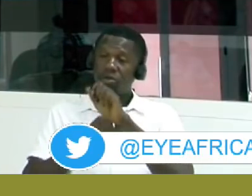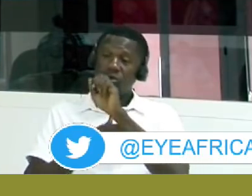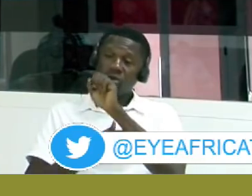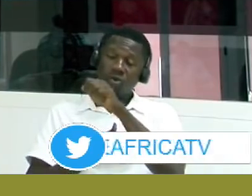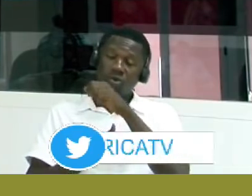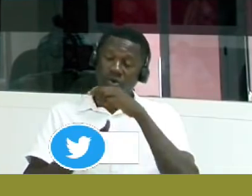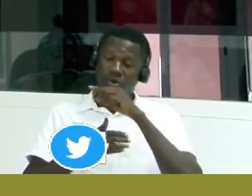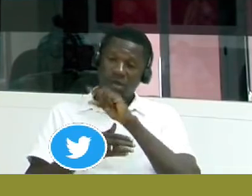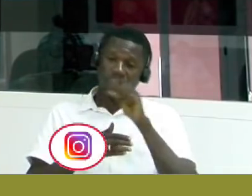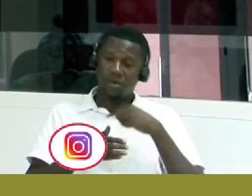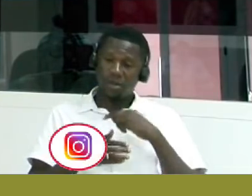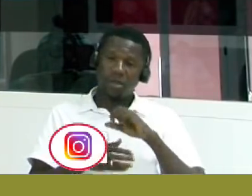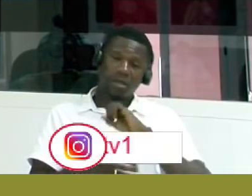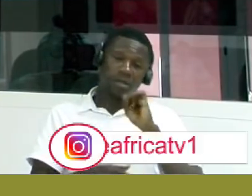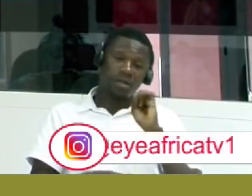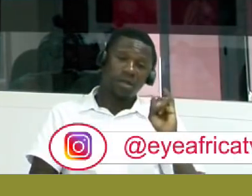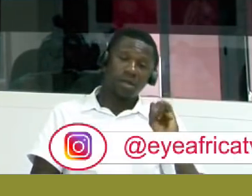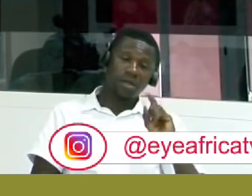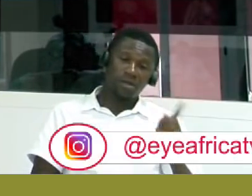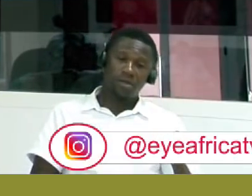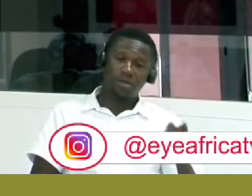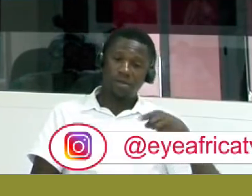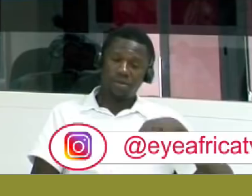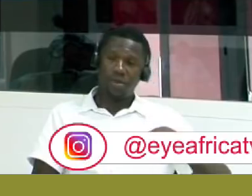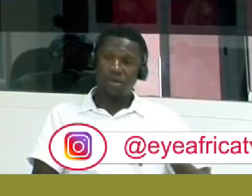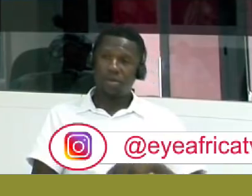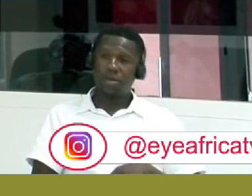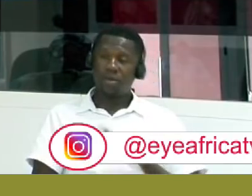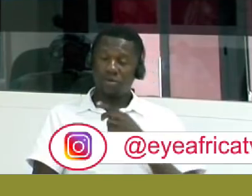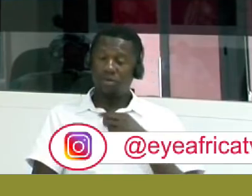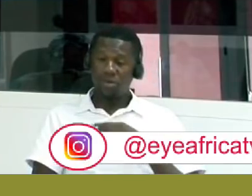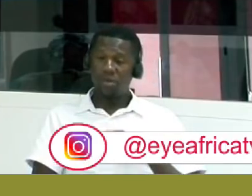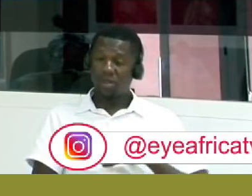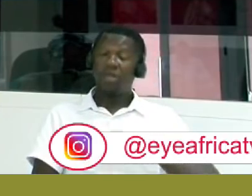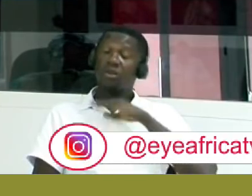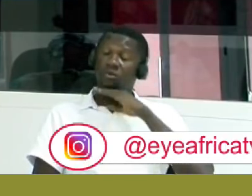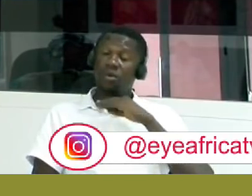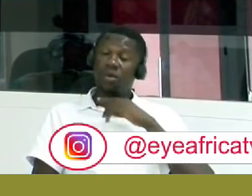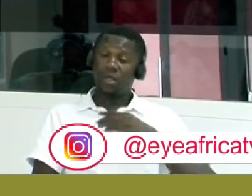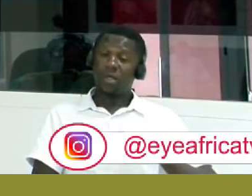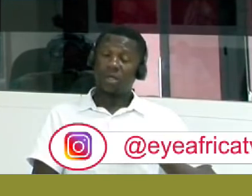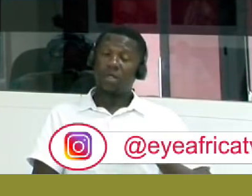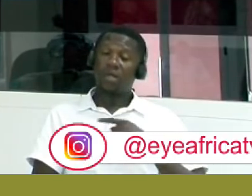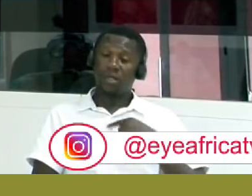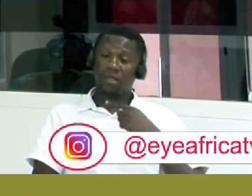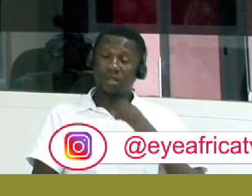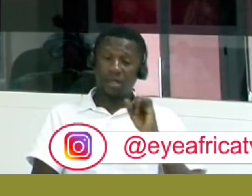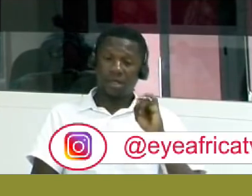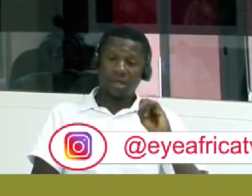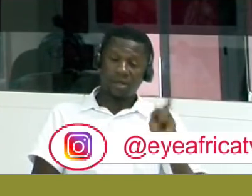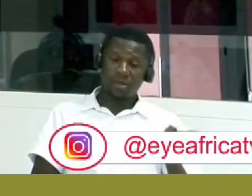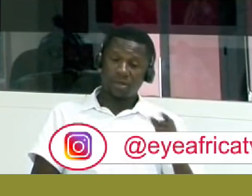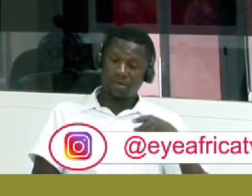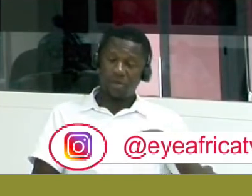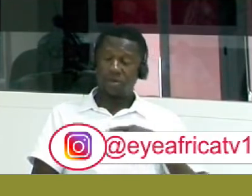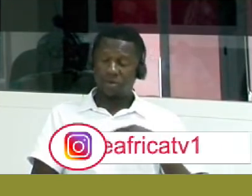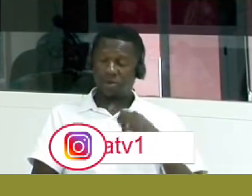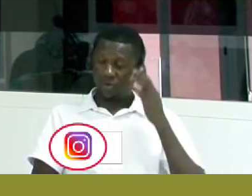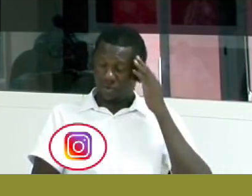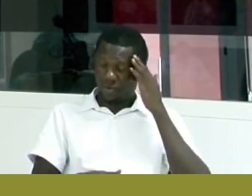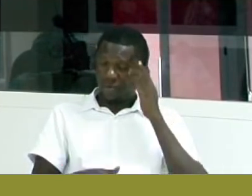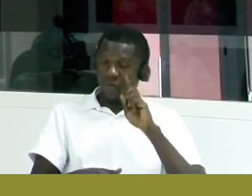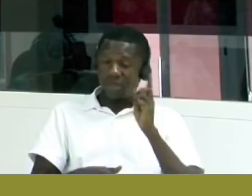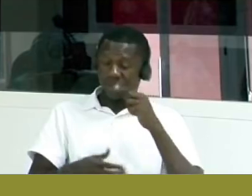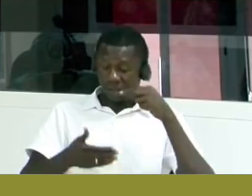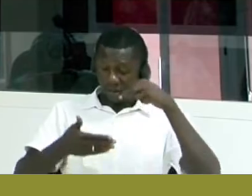should definitely be normal for you to be satisfied as IGP that what is contained in the document, in fact,